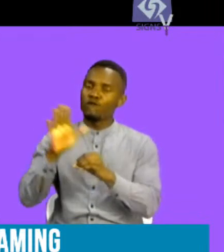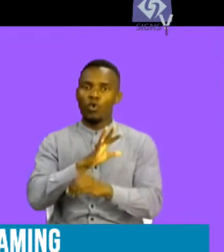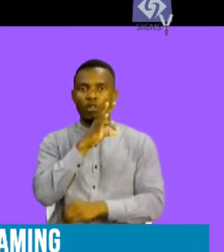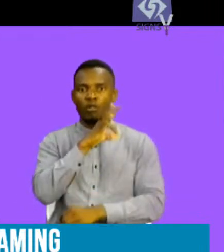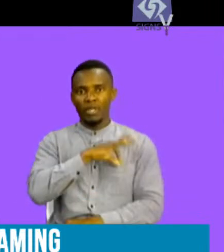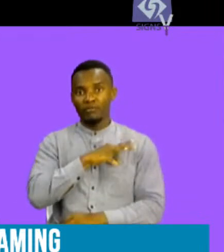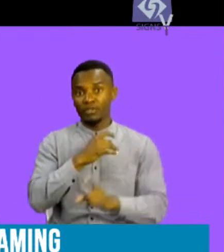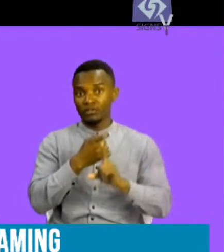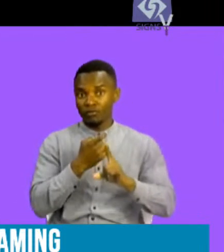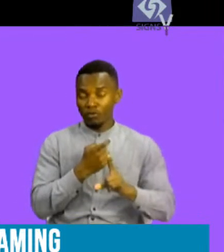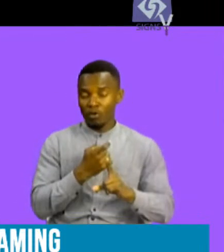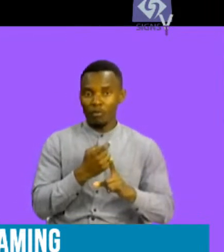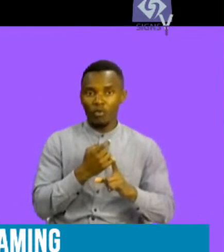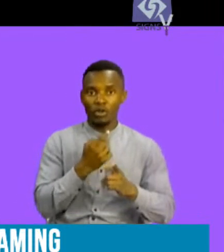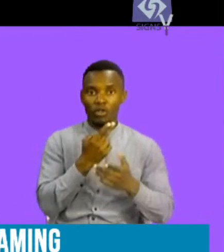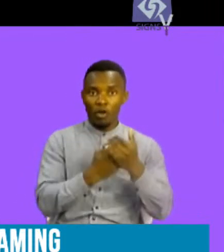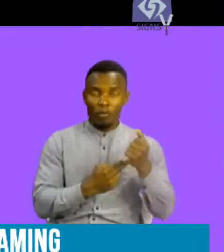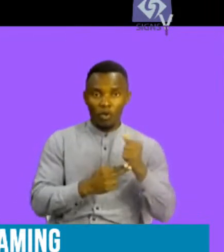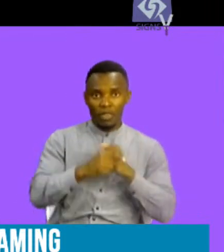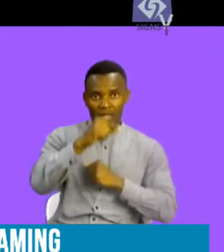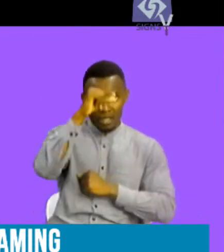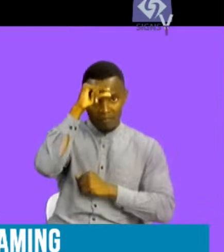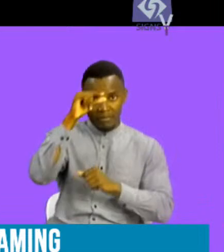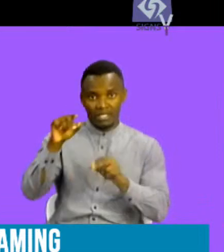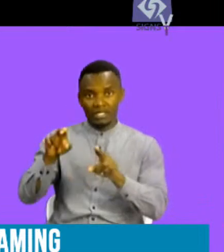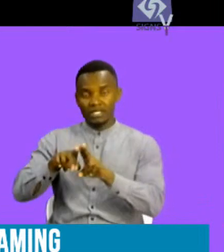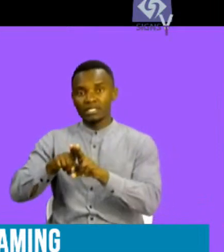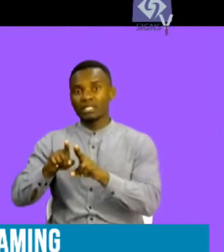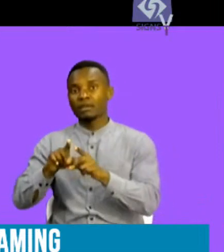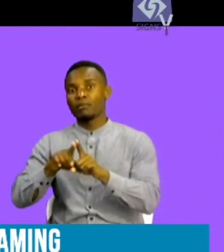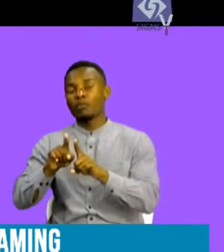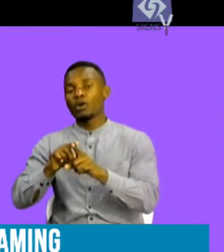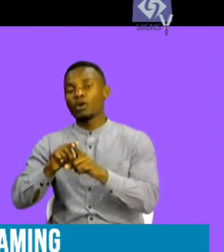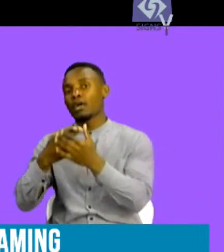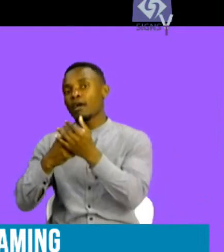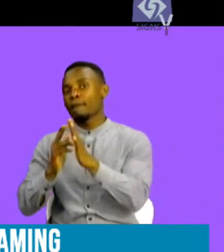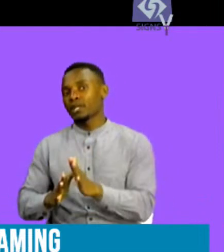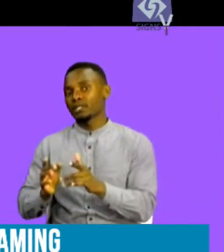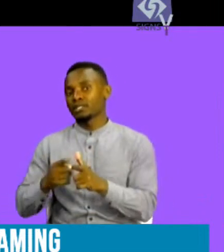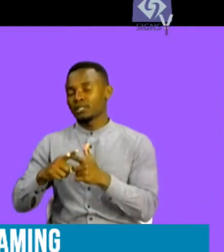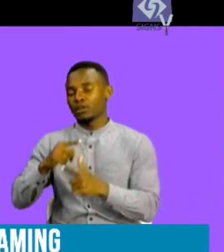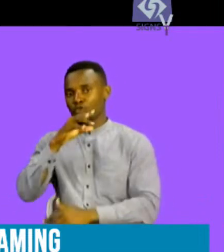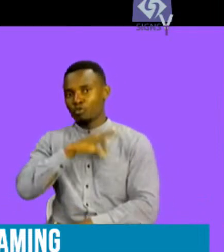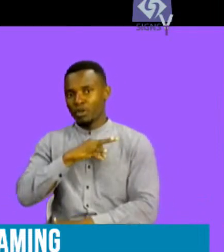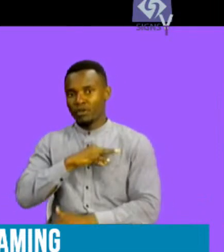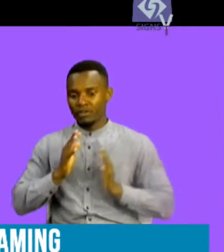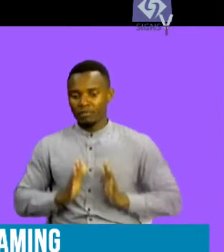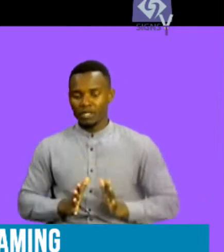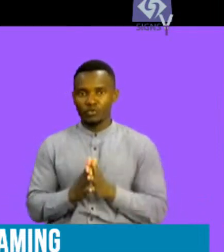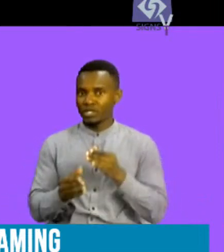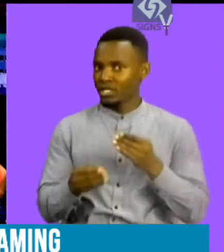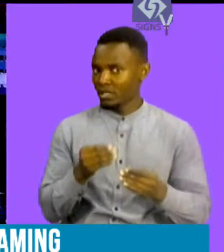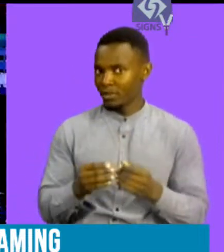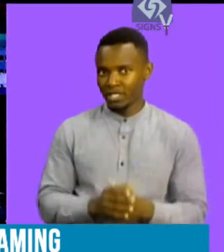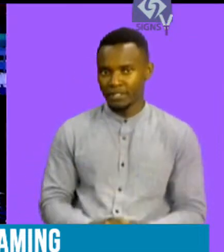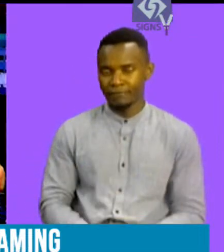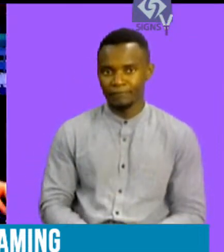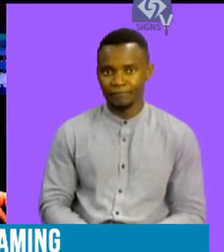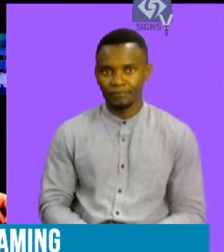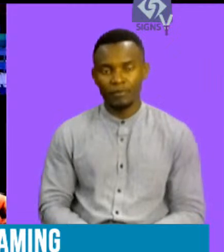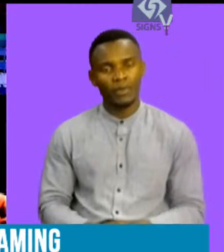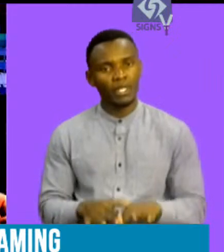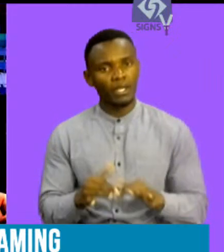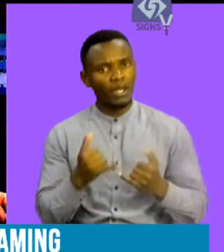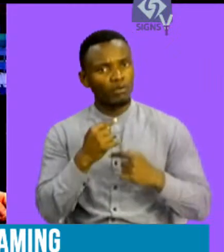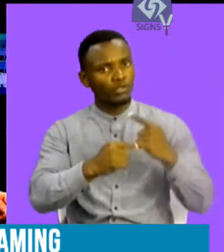and the partners in order to benefit that person with disability. Madam Catherine, Yes. to continue with